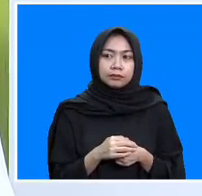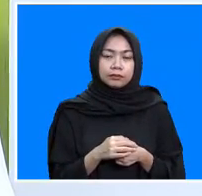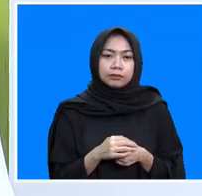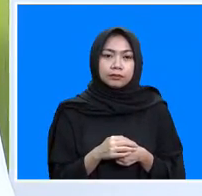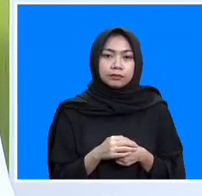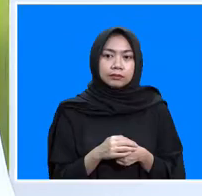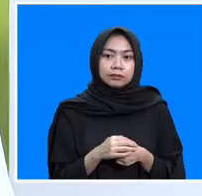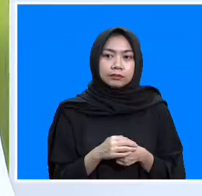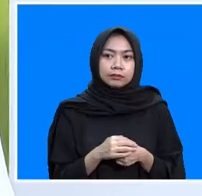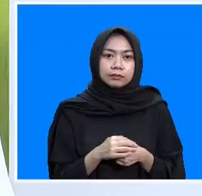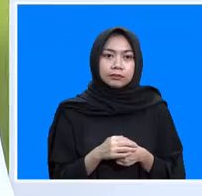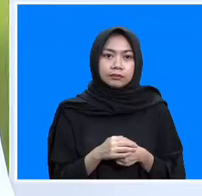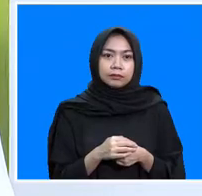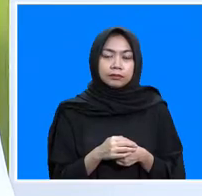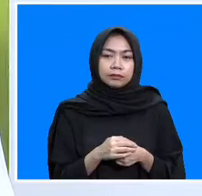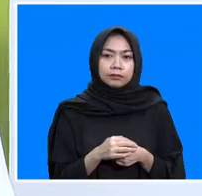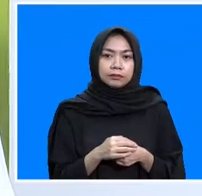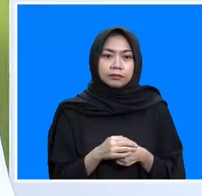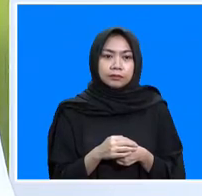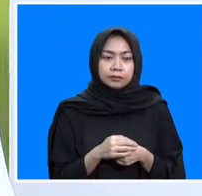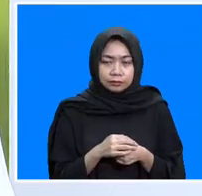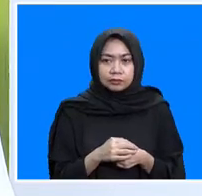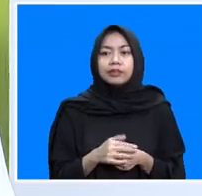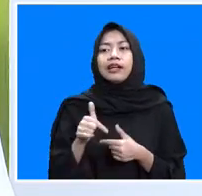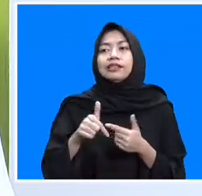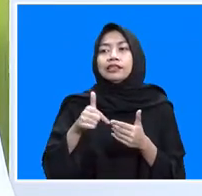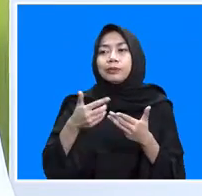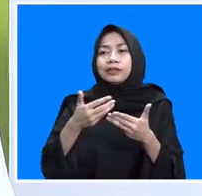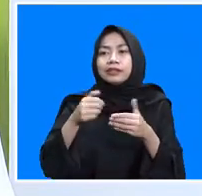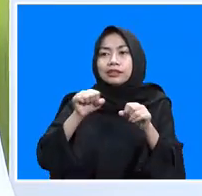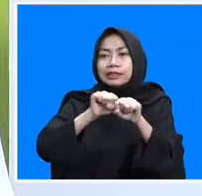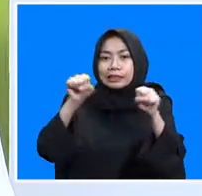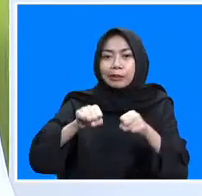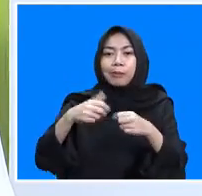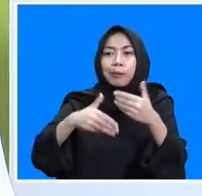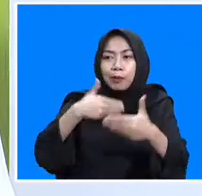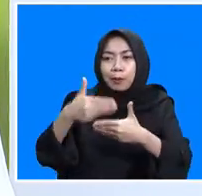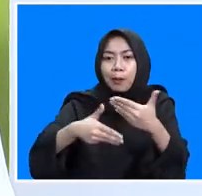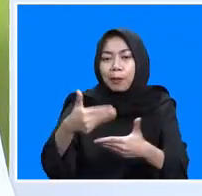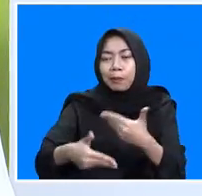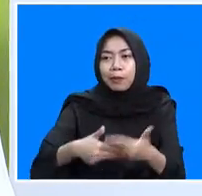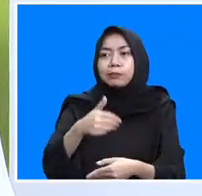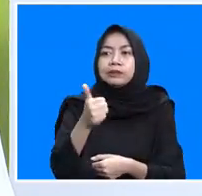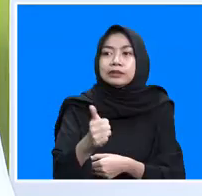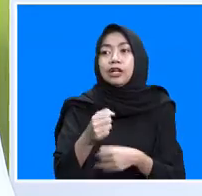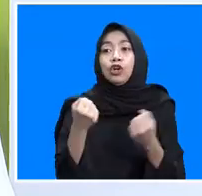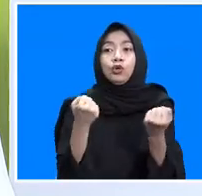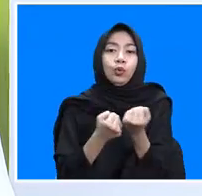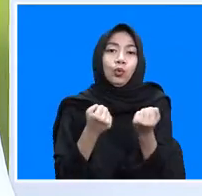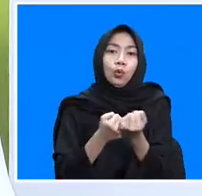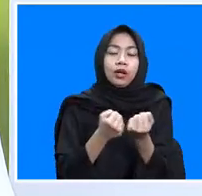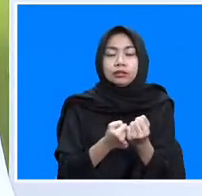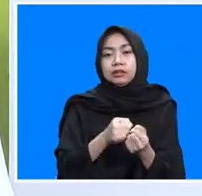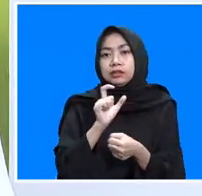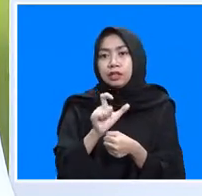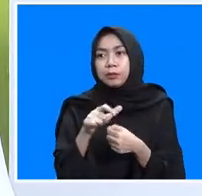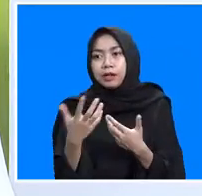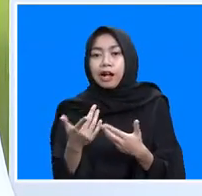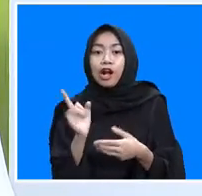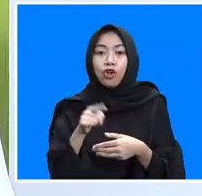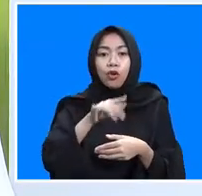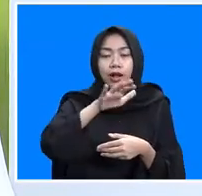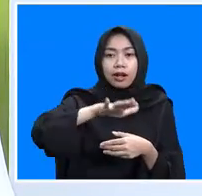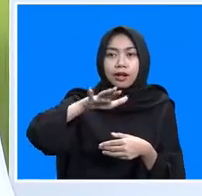students to get ingrained back into the system. One of the things they discovered was the students suffered from